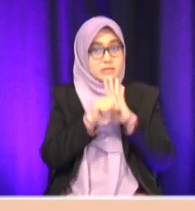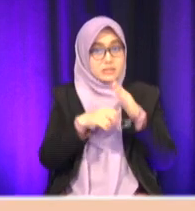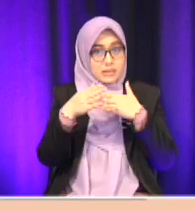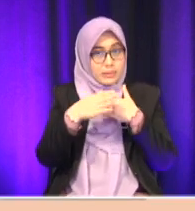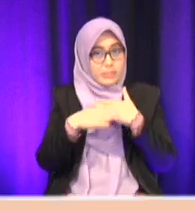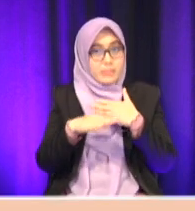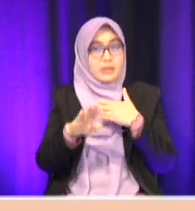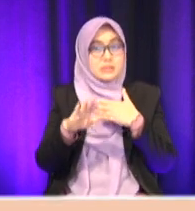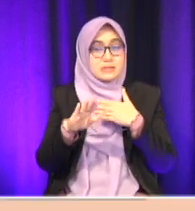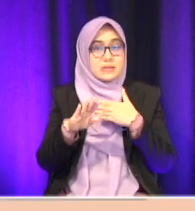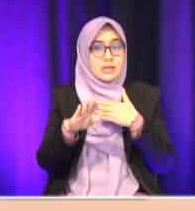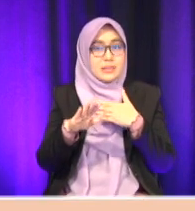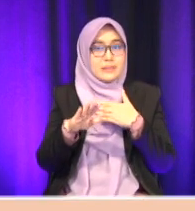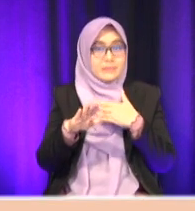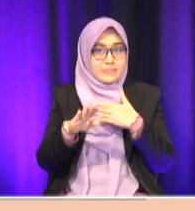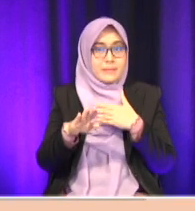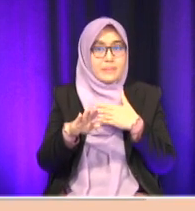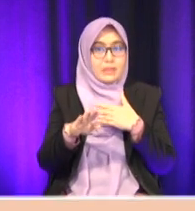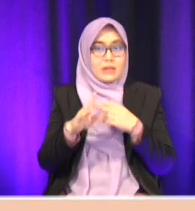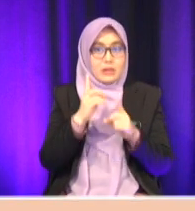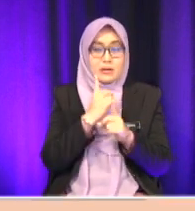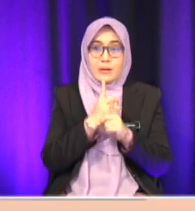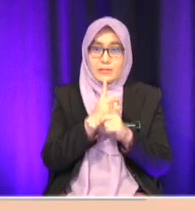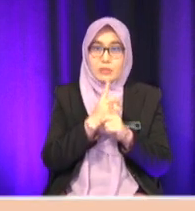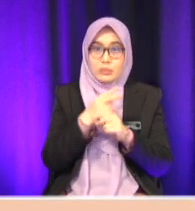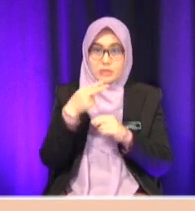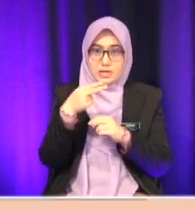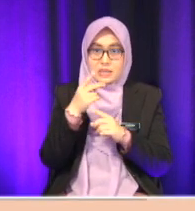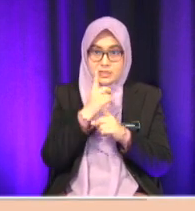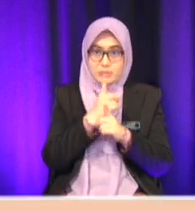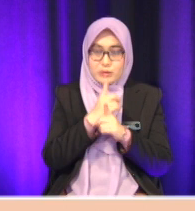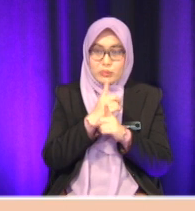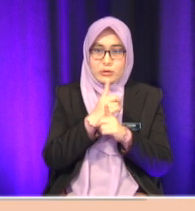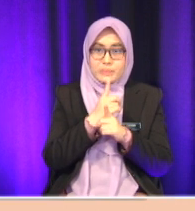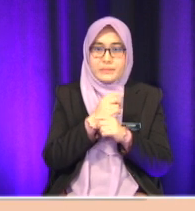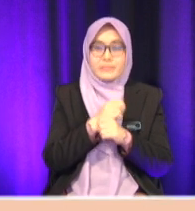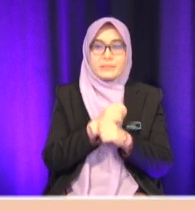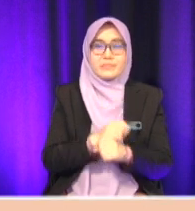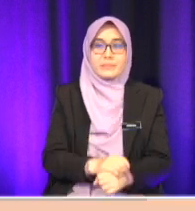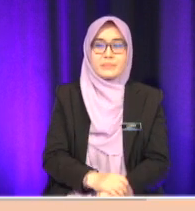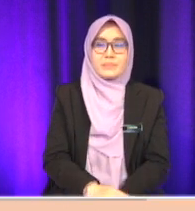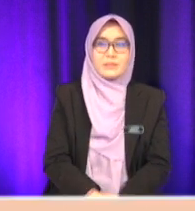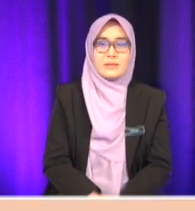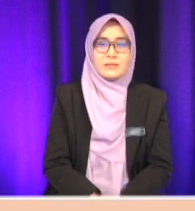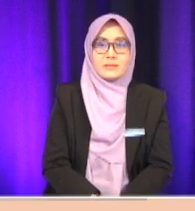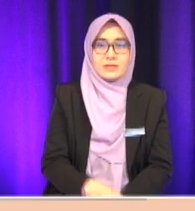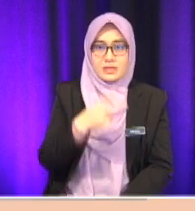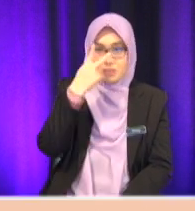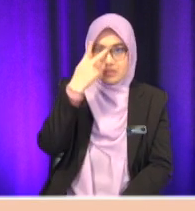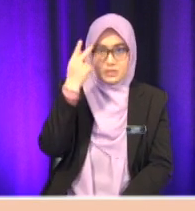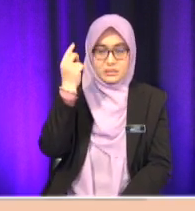up. Why? This is the most possible answer or options because